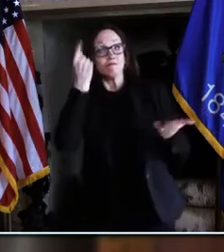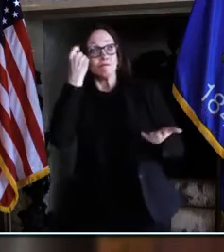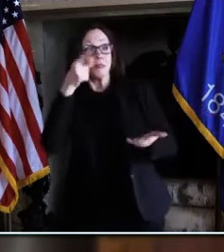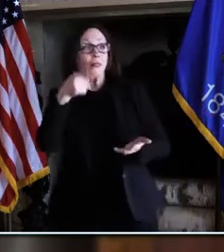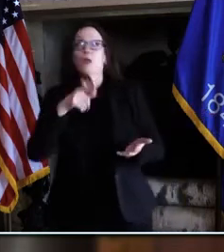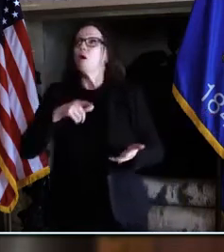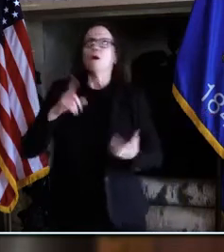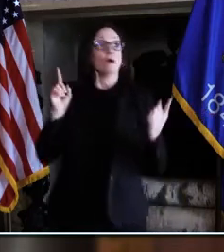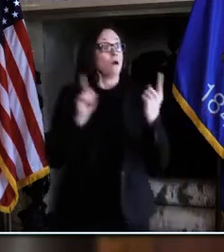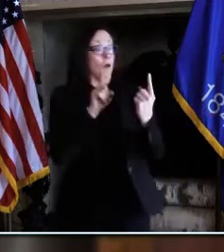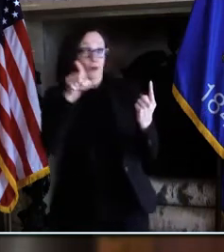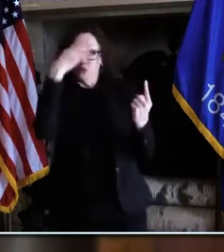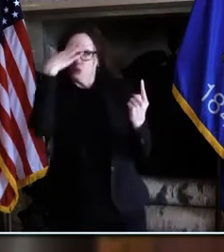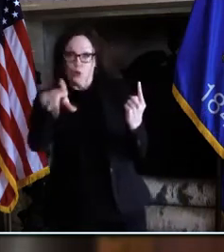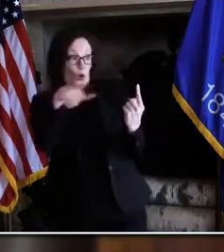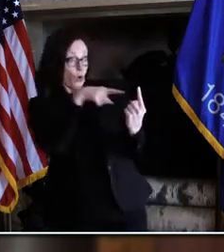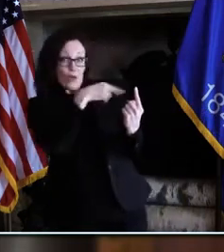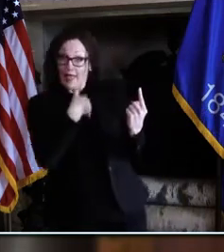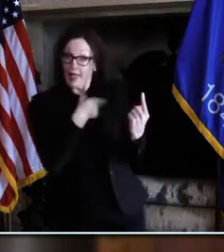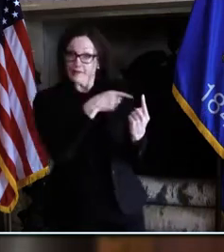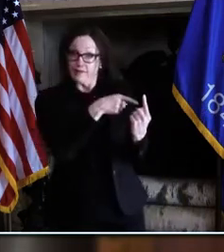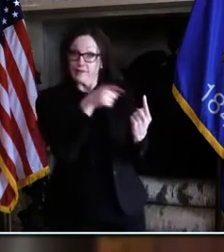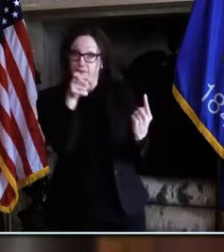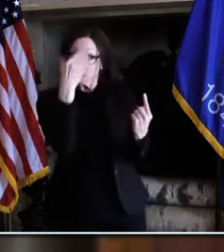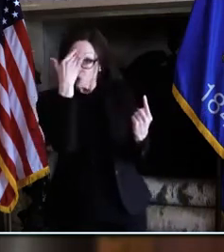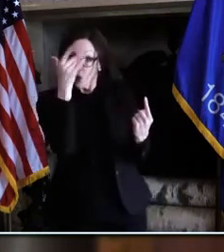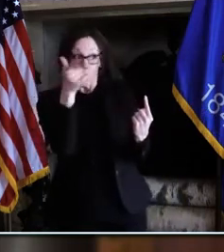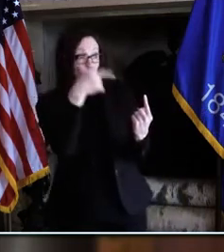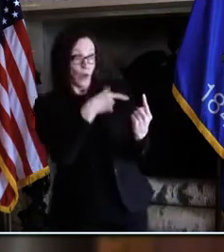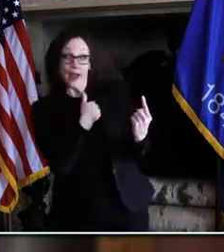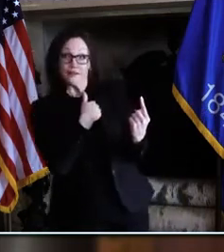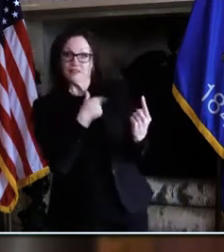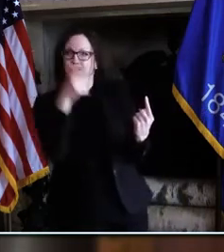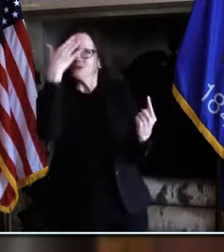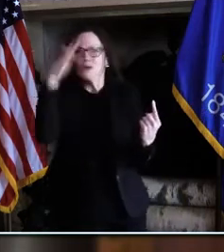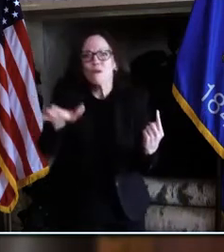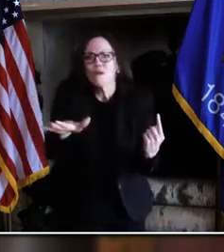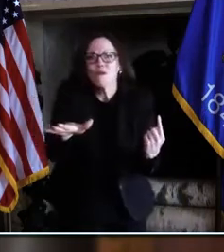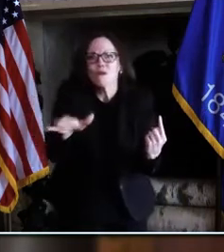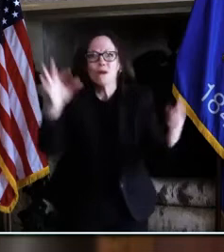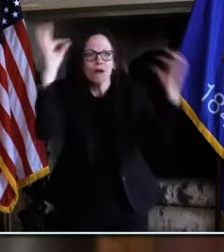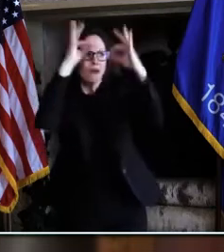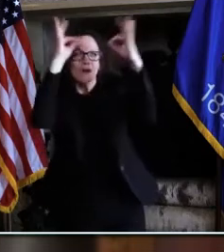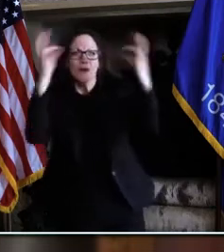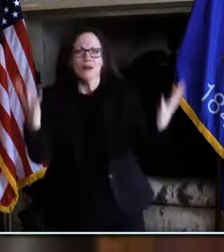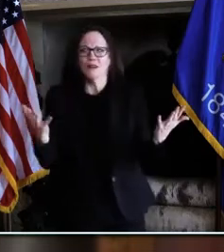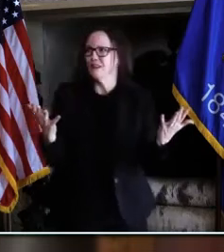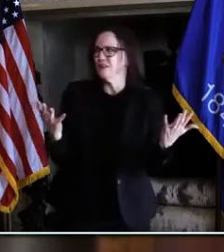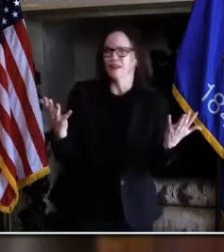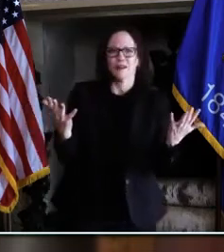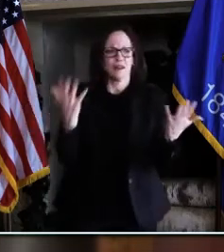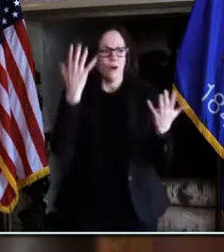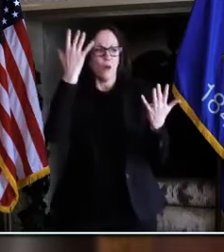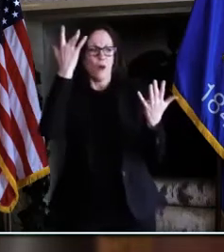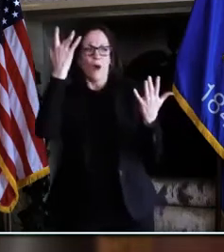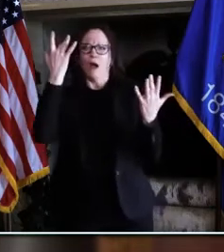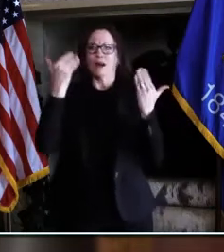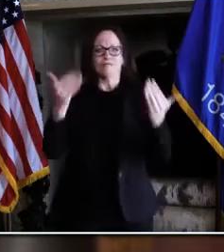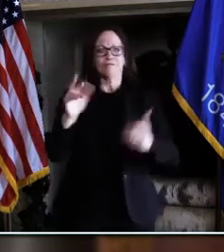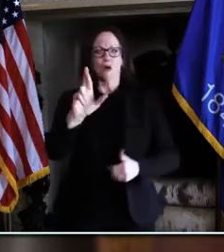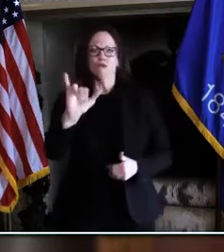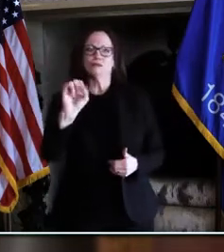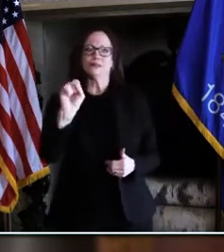the Department of Health Services, along with the governor, the State Emergency Operations Center, and our private sector and healthcare partners are